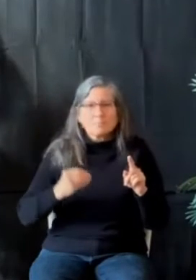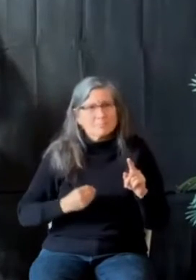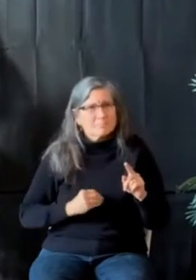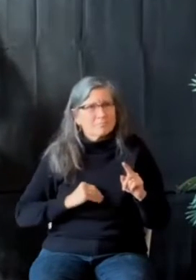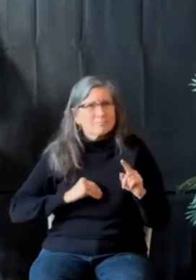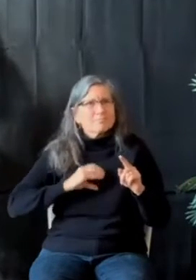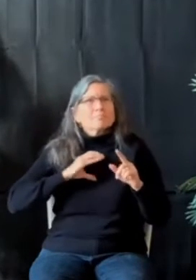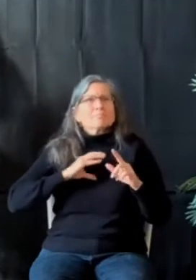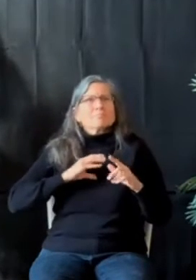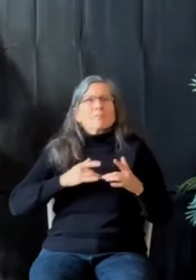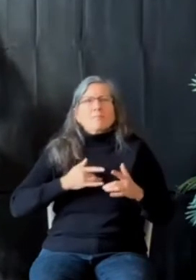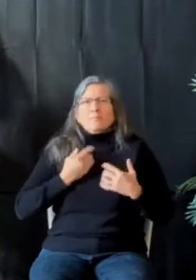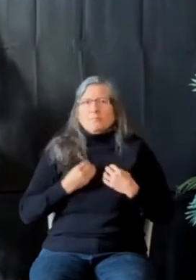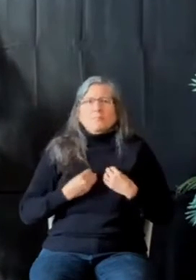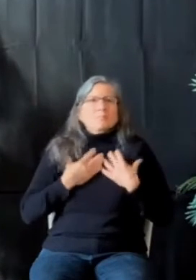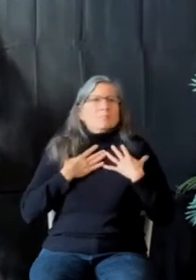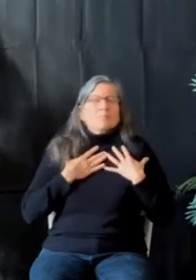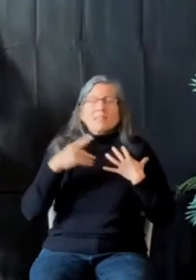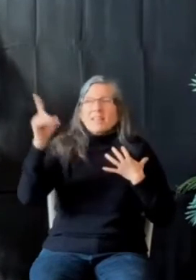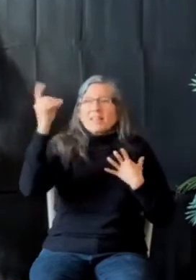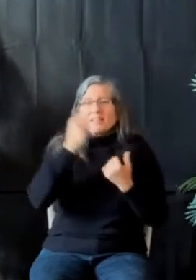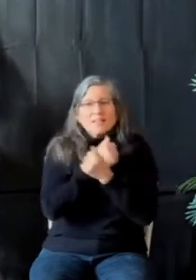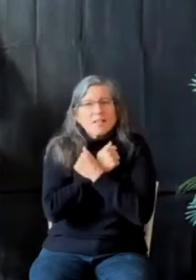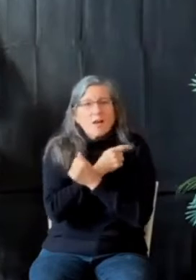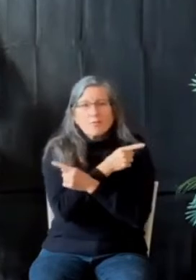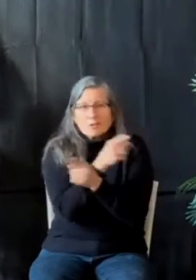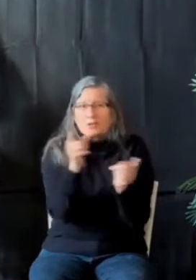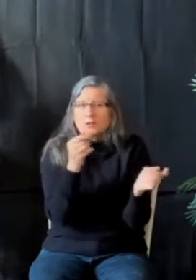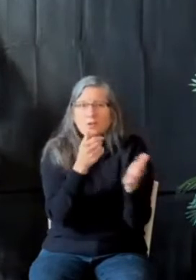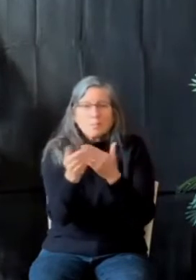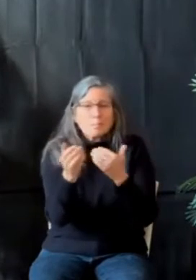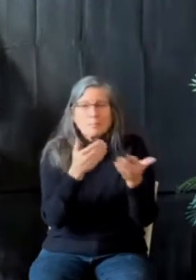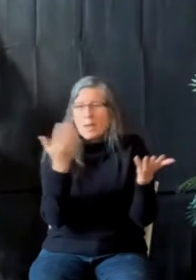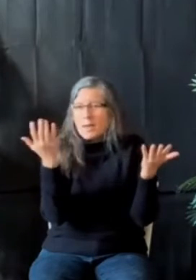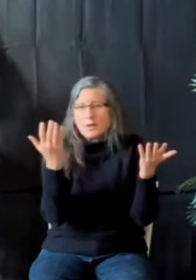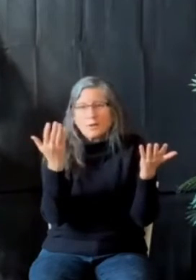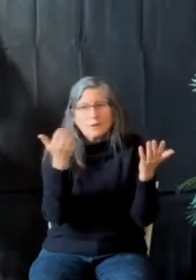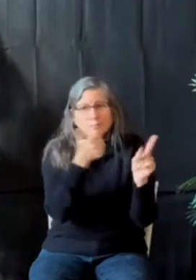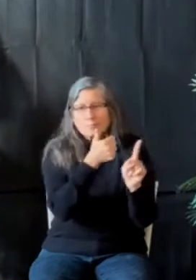proud. Because he loves you in spite of who you are.